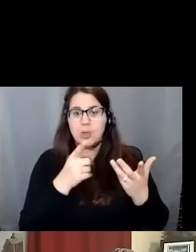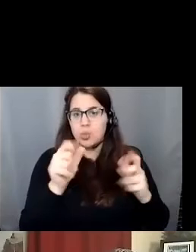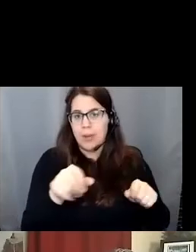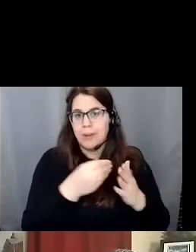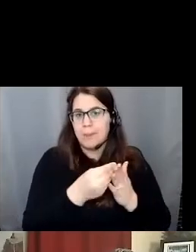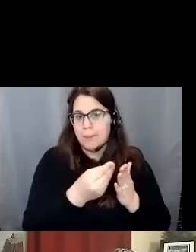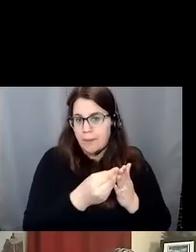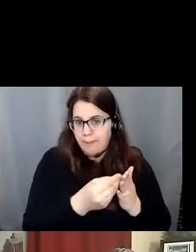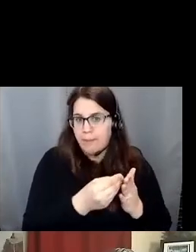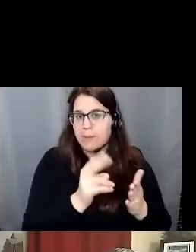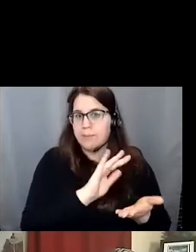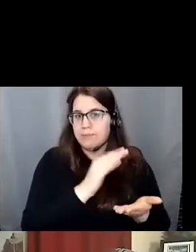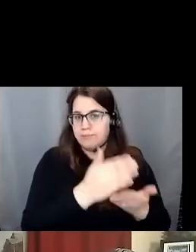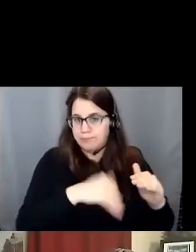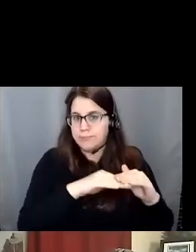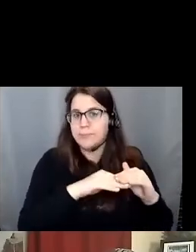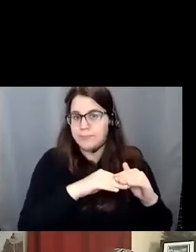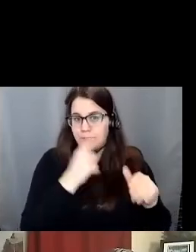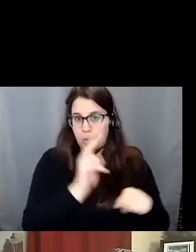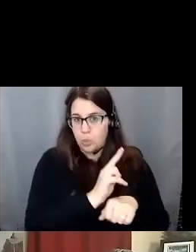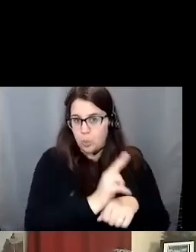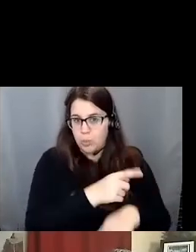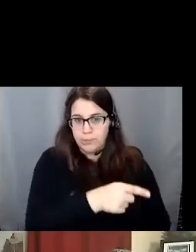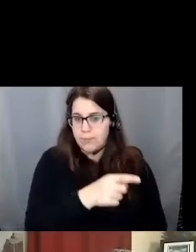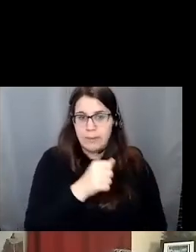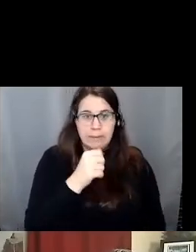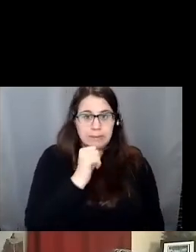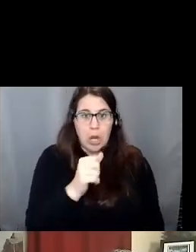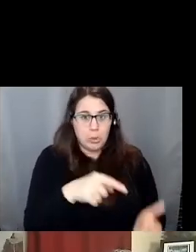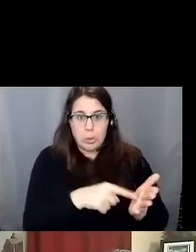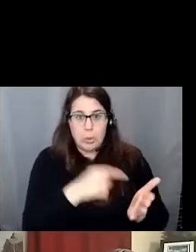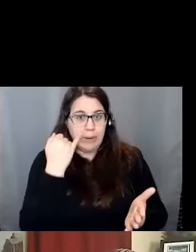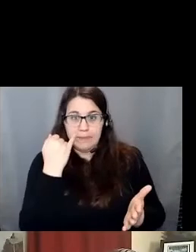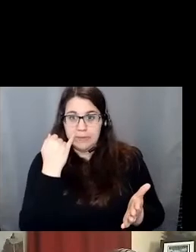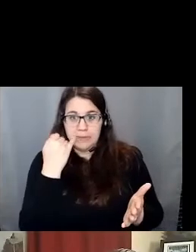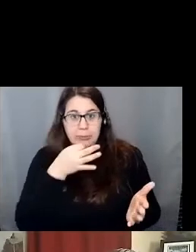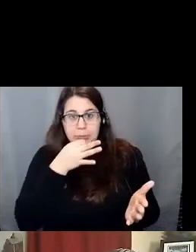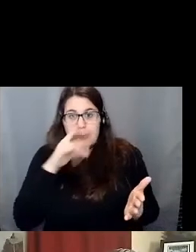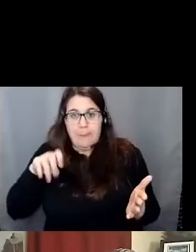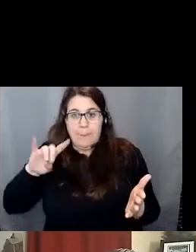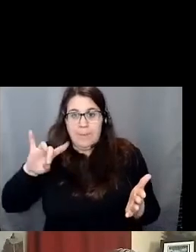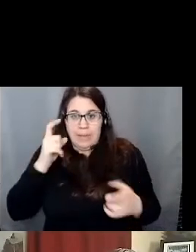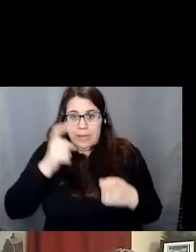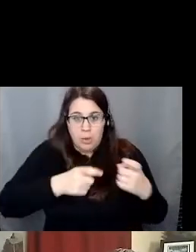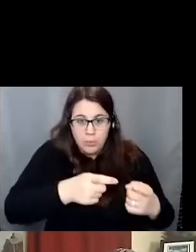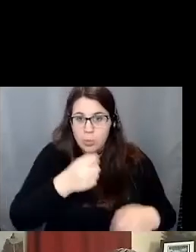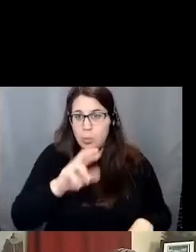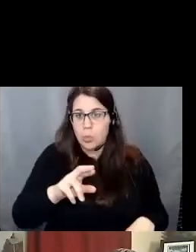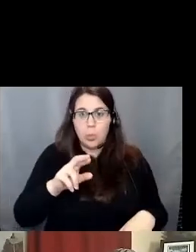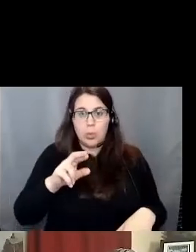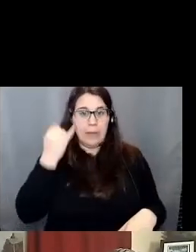for use. It does not reflect pending contributions or contributions in a